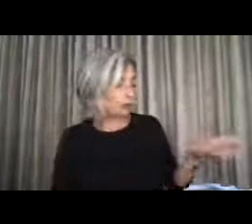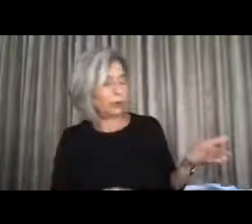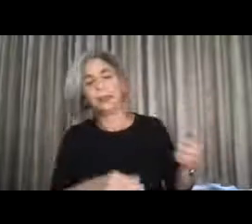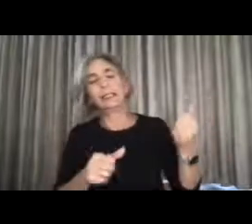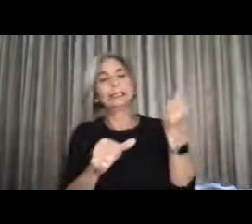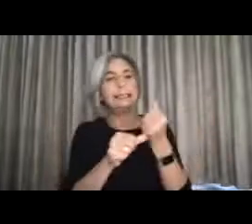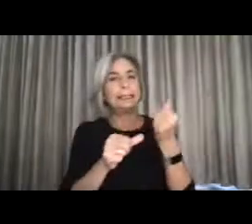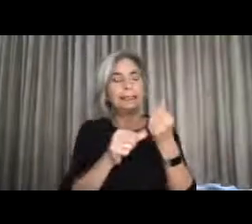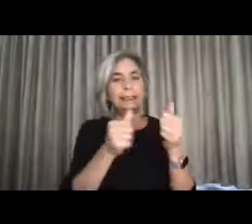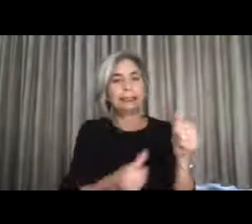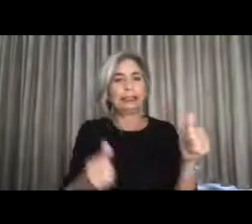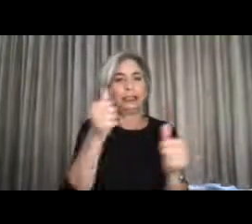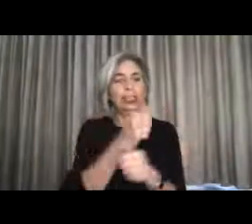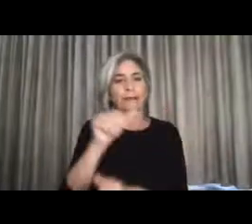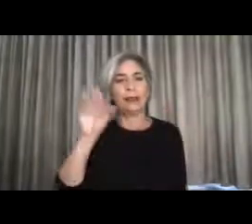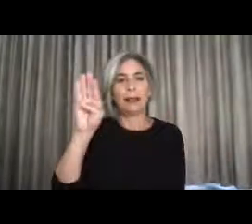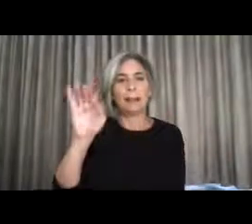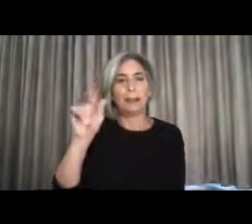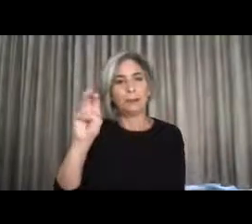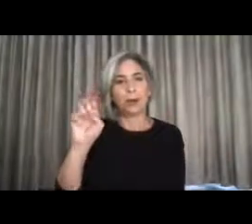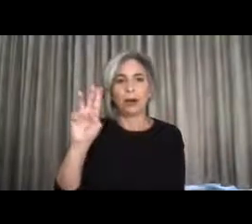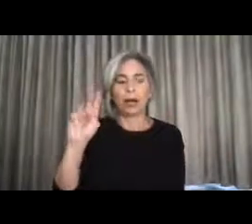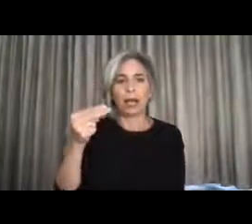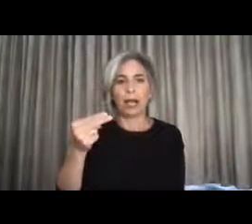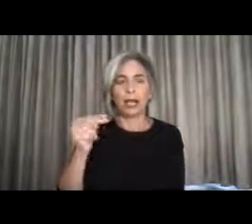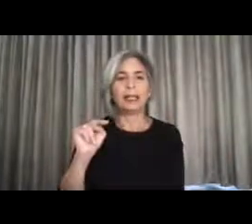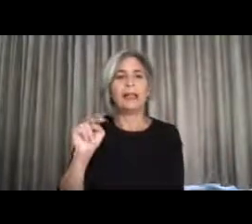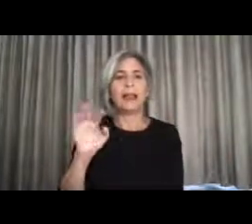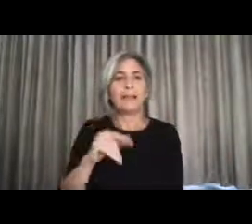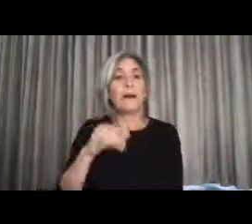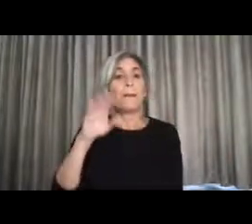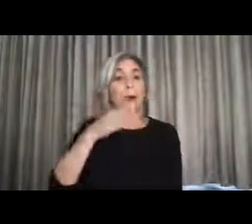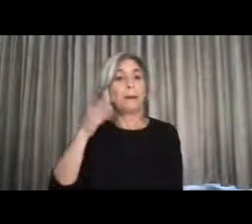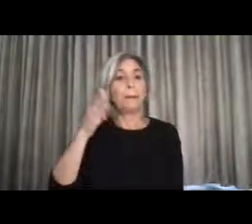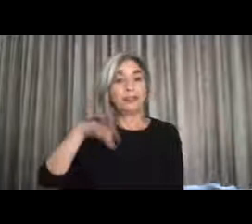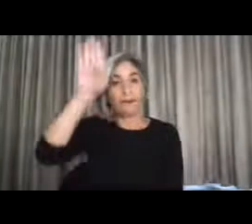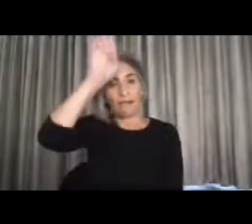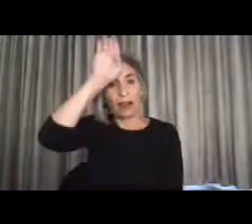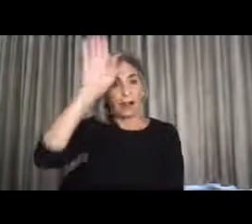Chief Phil Mohorn of the Boynton Beach Fire Department.